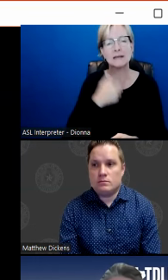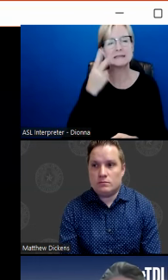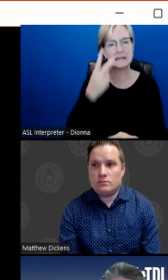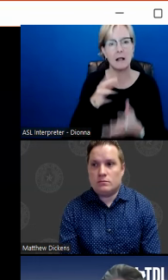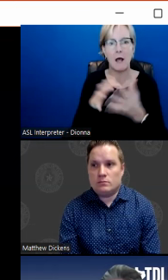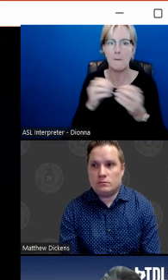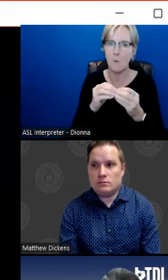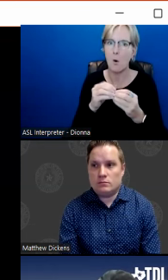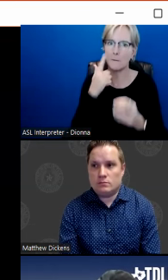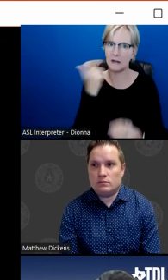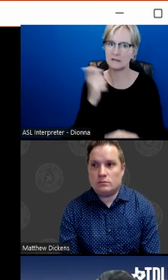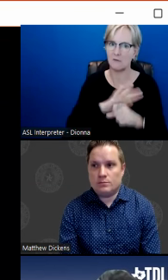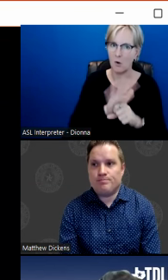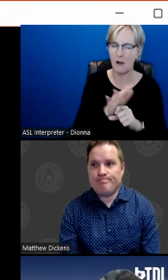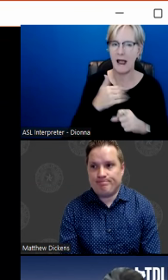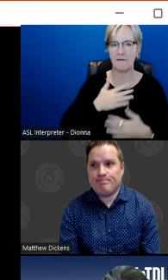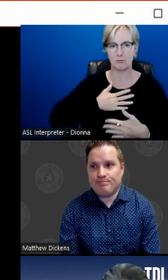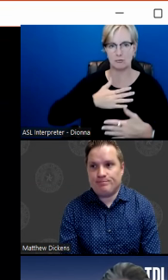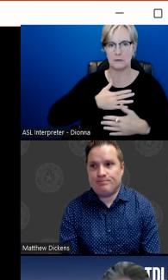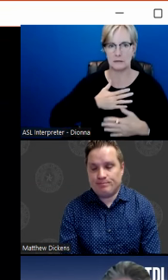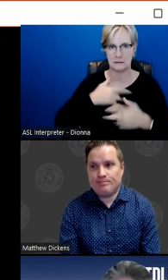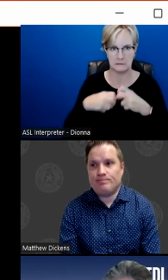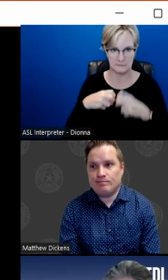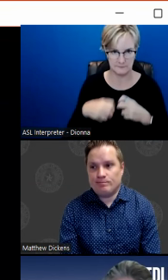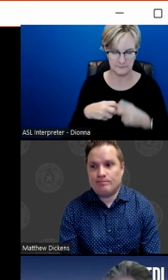with COVID and having respiratory issues.